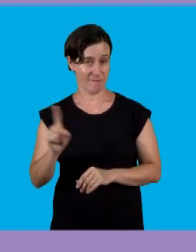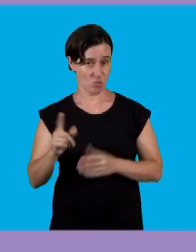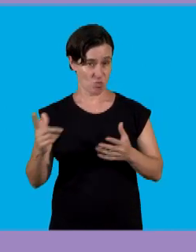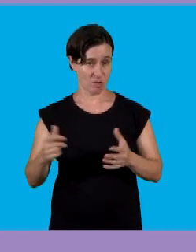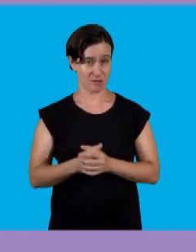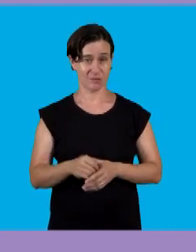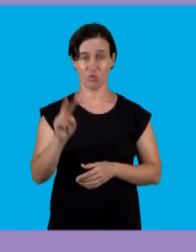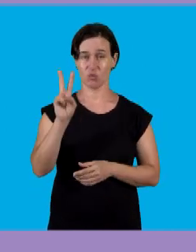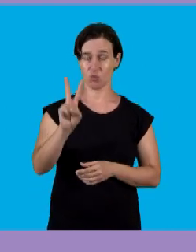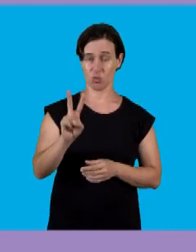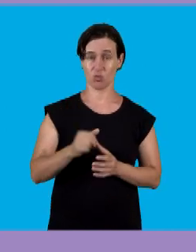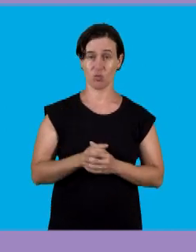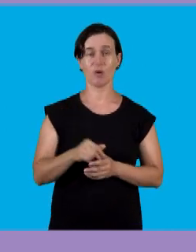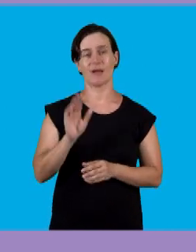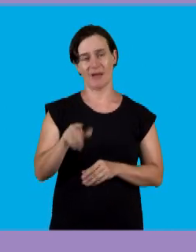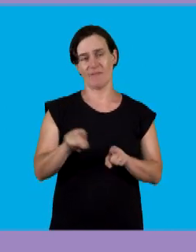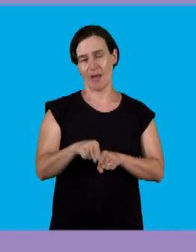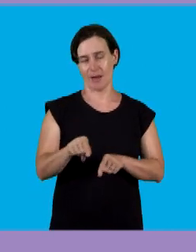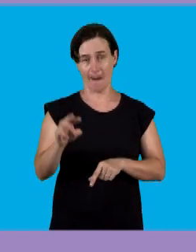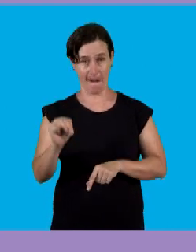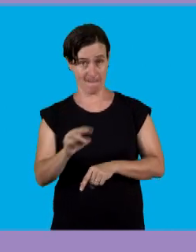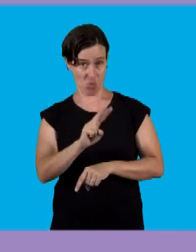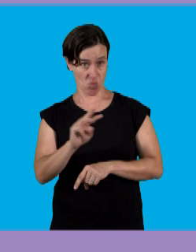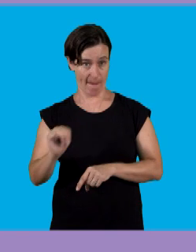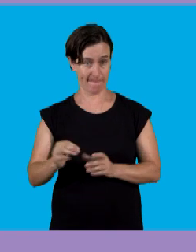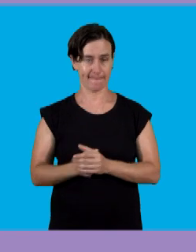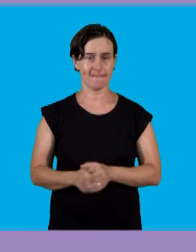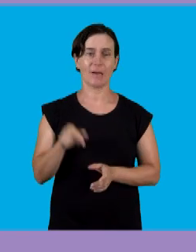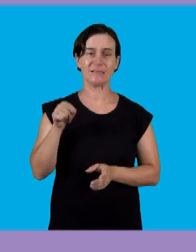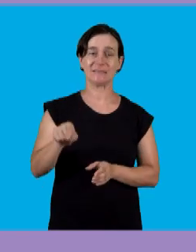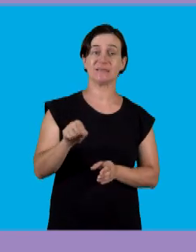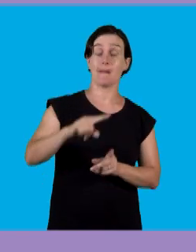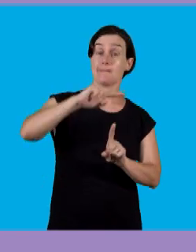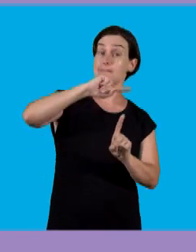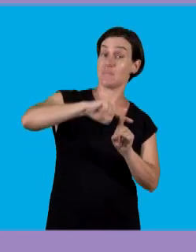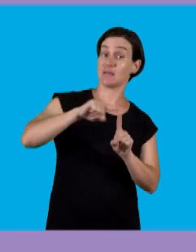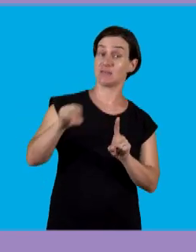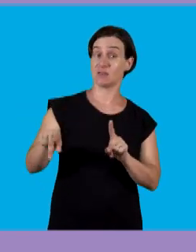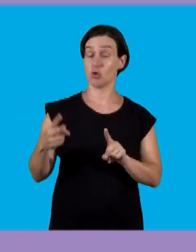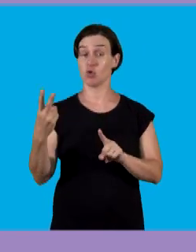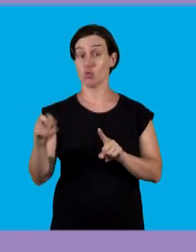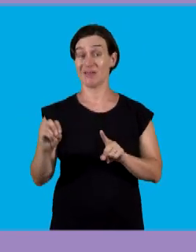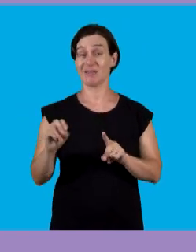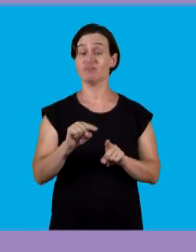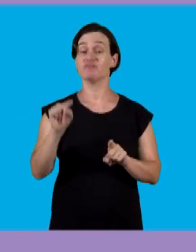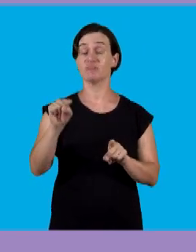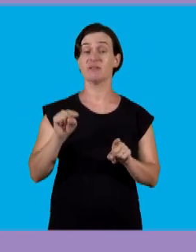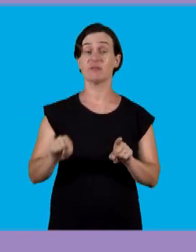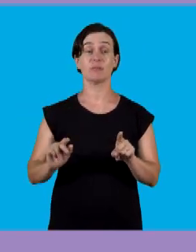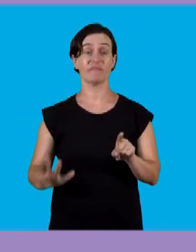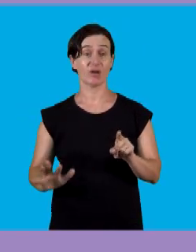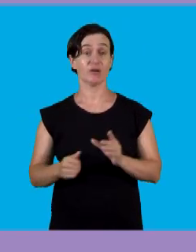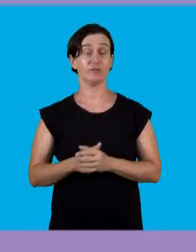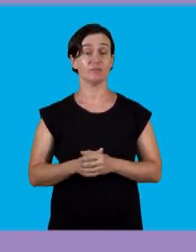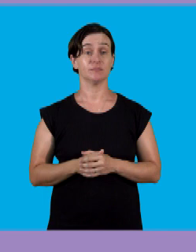2. And then we are going to add this with 20 divided by 5, and 20 divided by